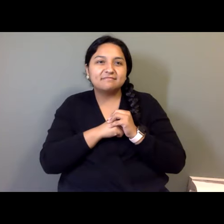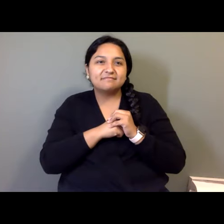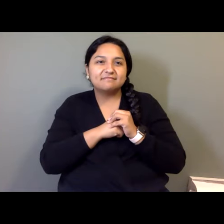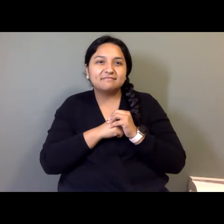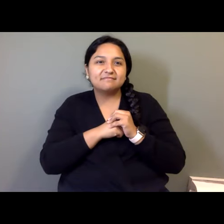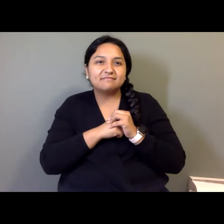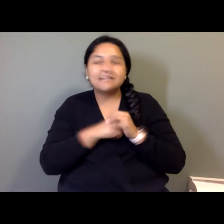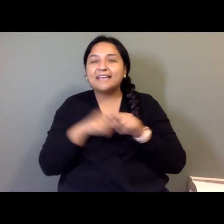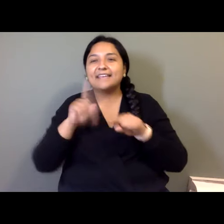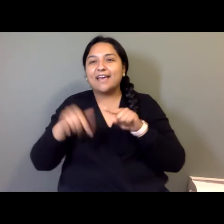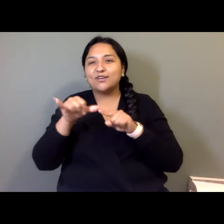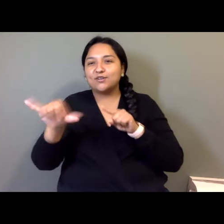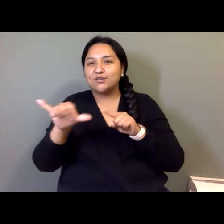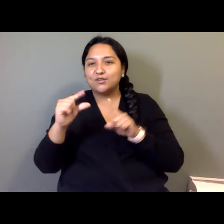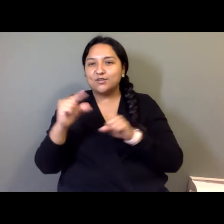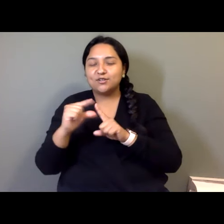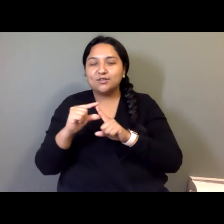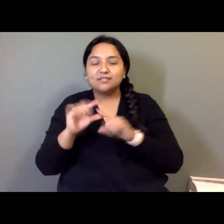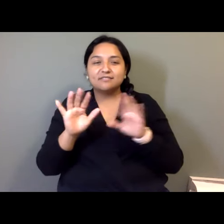can't curse. Okay. So